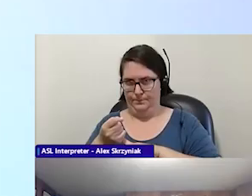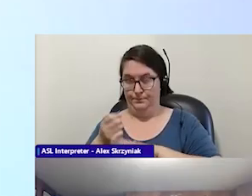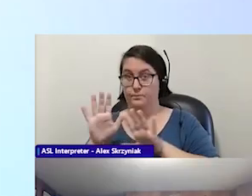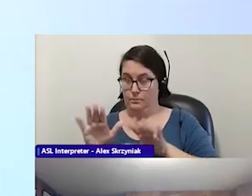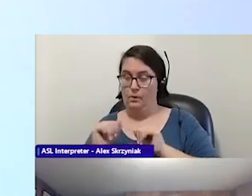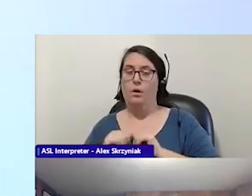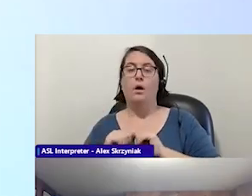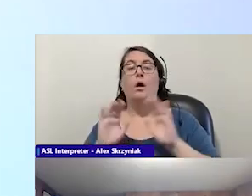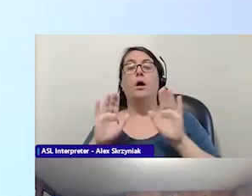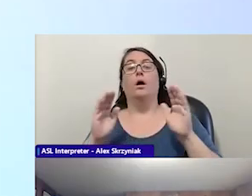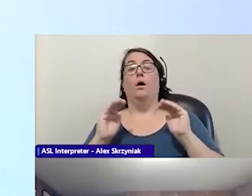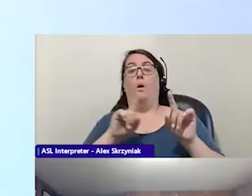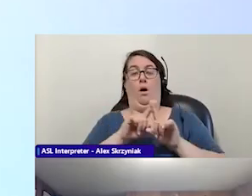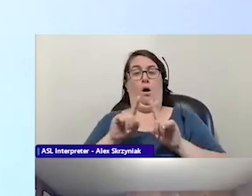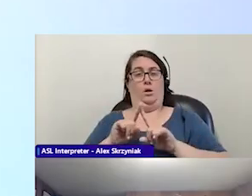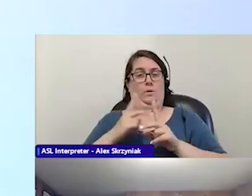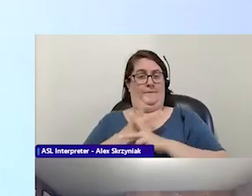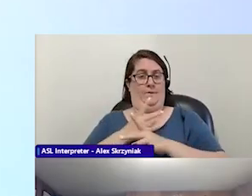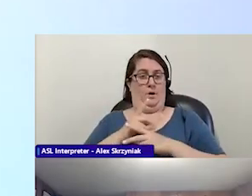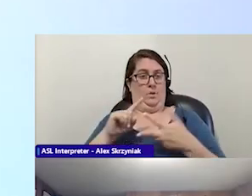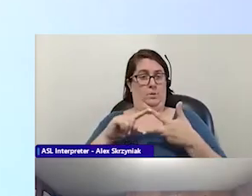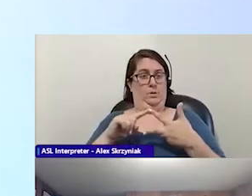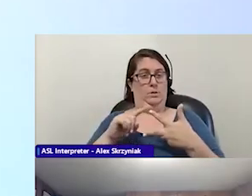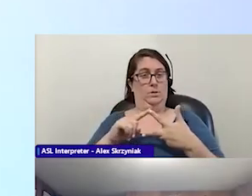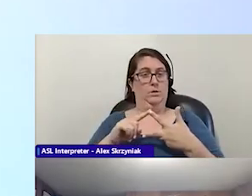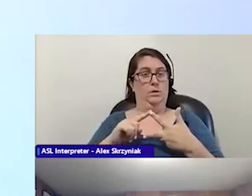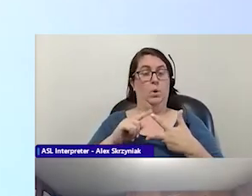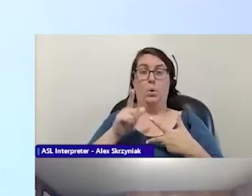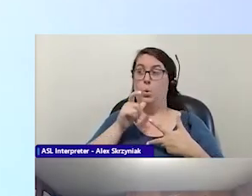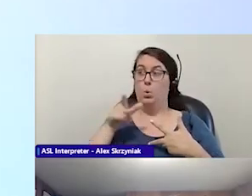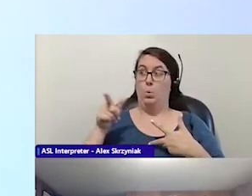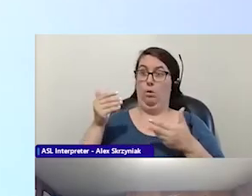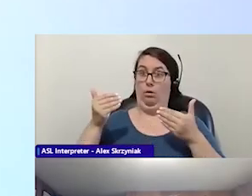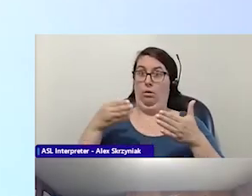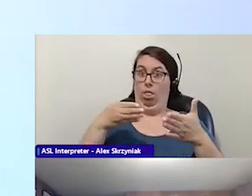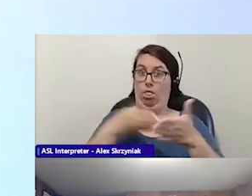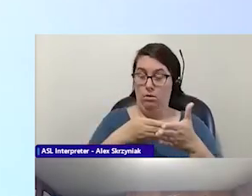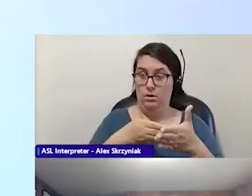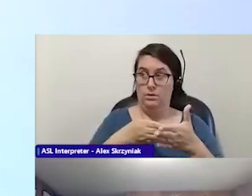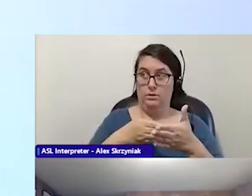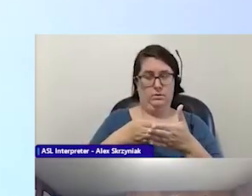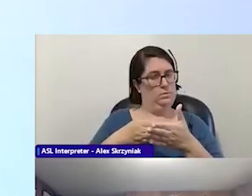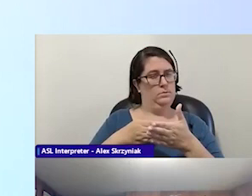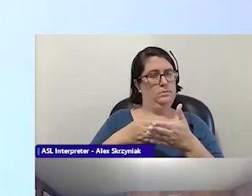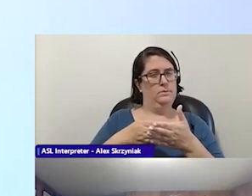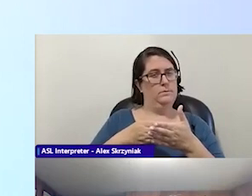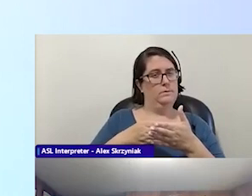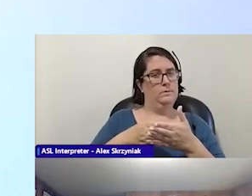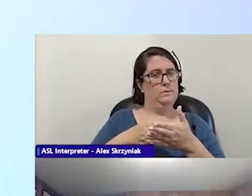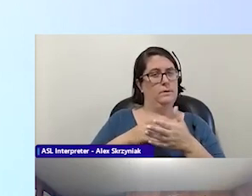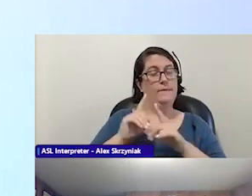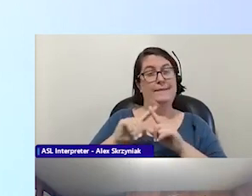wanted to know, were the profiles of the perpetrators different if we look at the different abuse